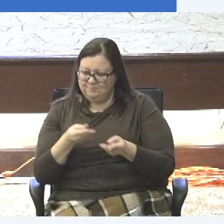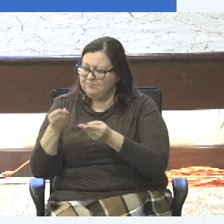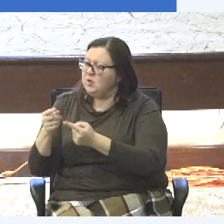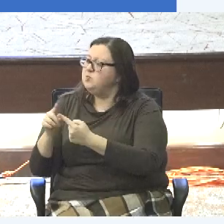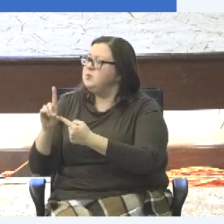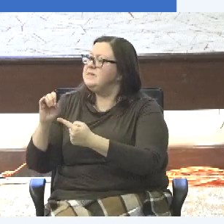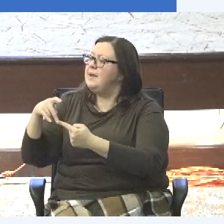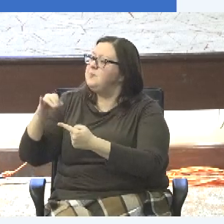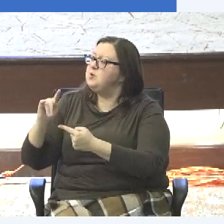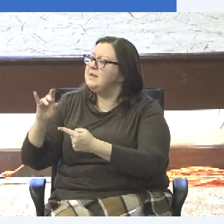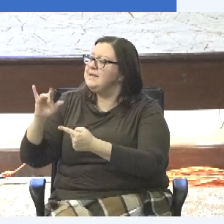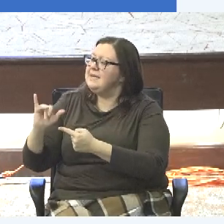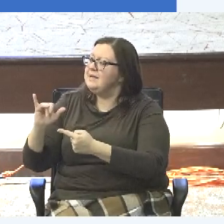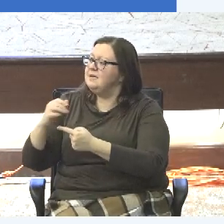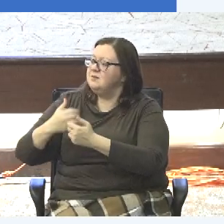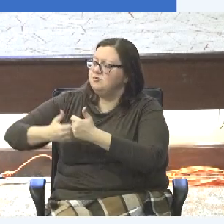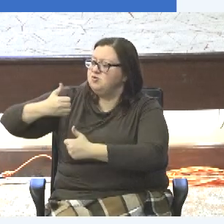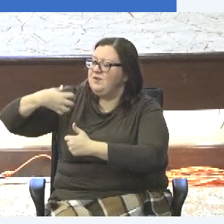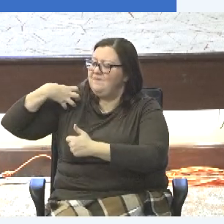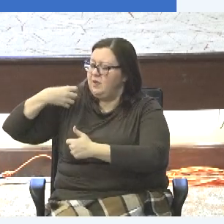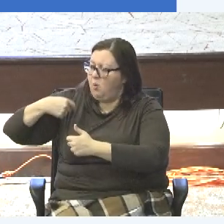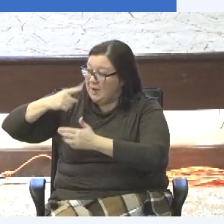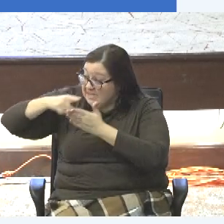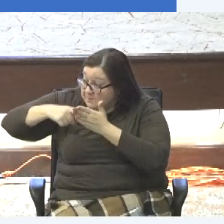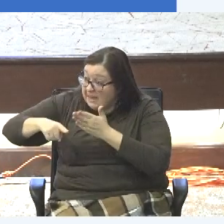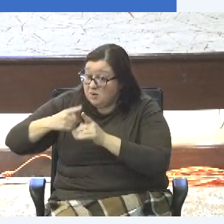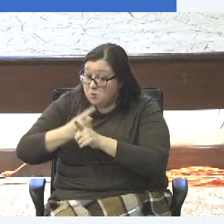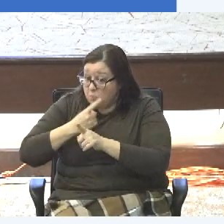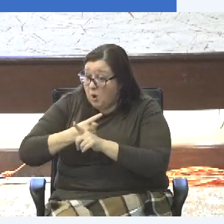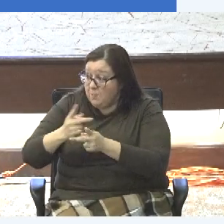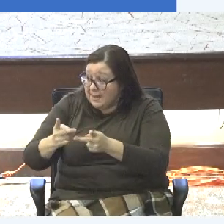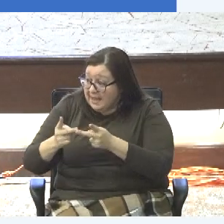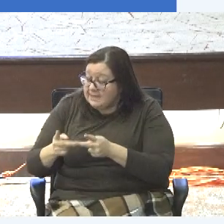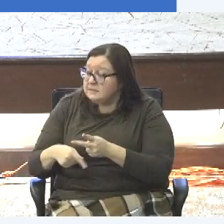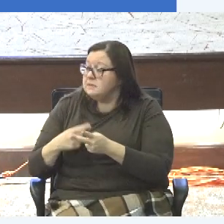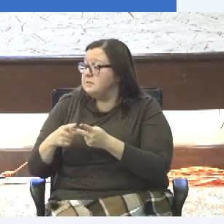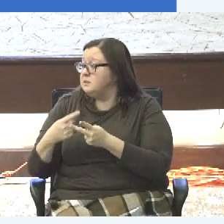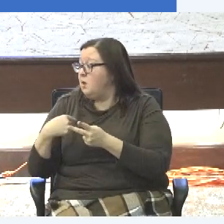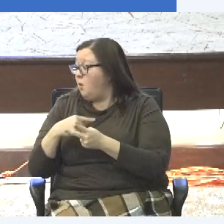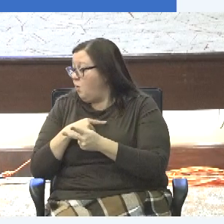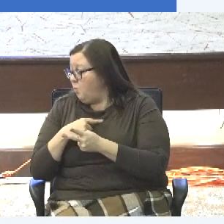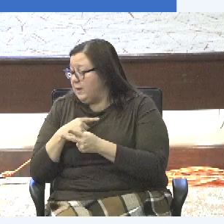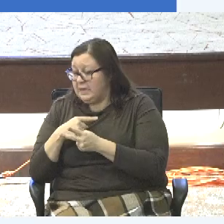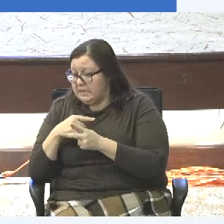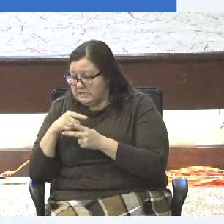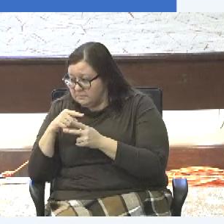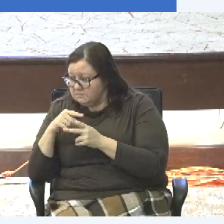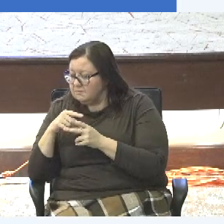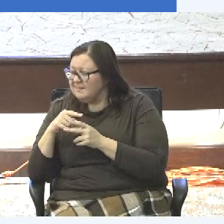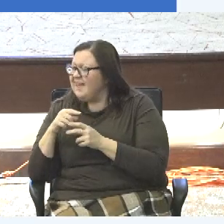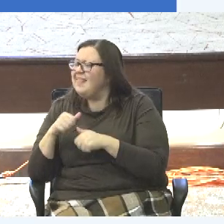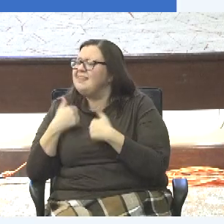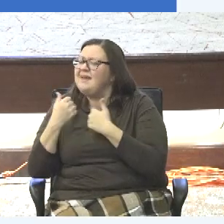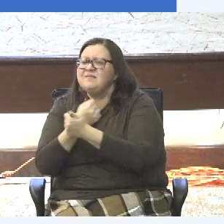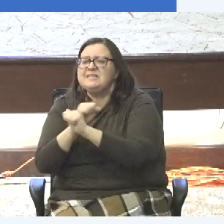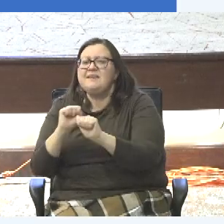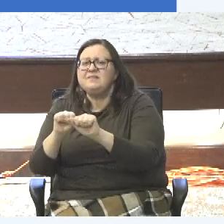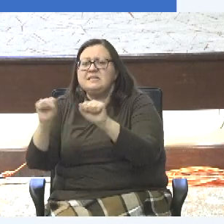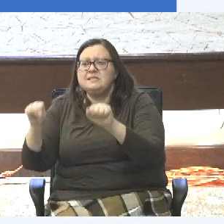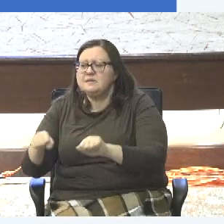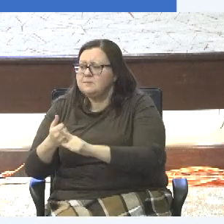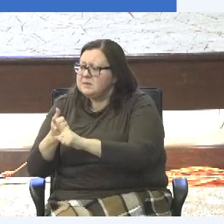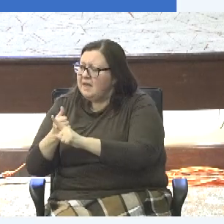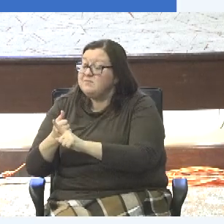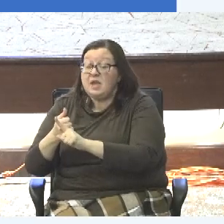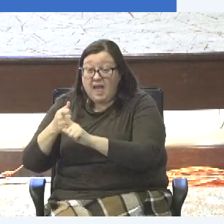are we inspecting the buildings that need to be inspected? Are our target hazards being inspected annually like they're required to be? Are our life safety systems having their annual